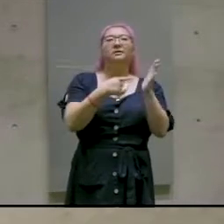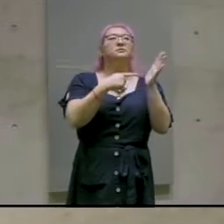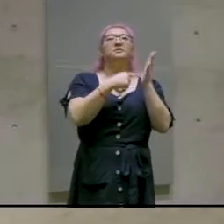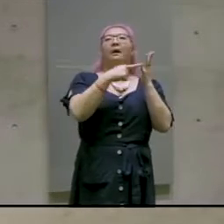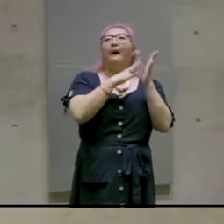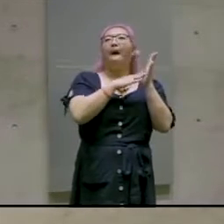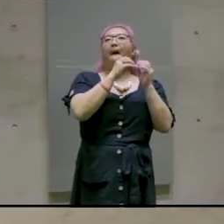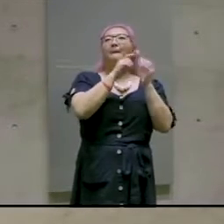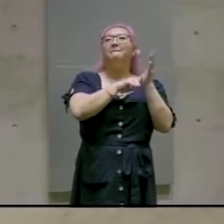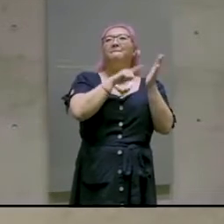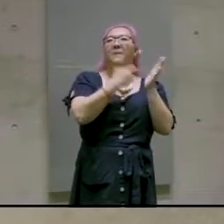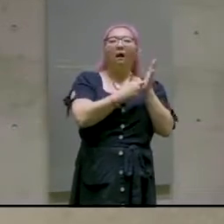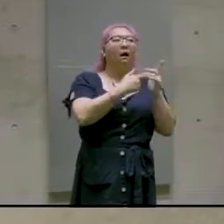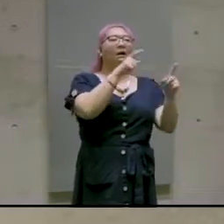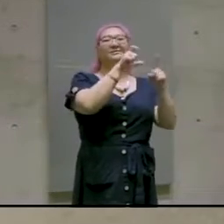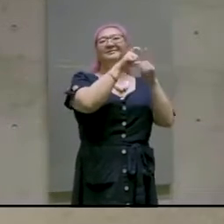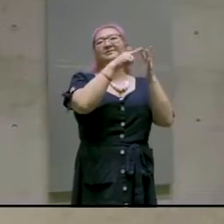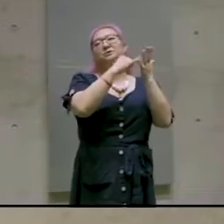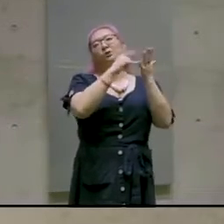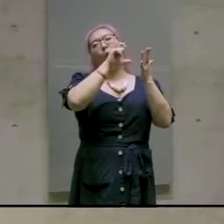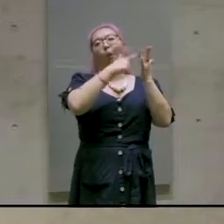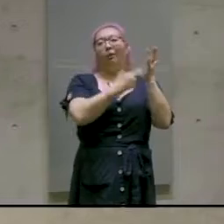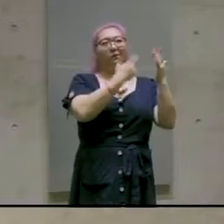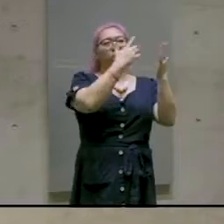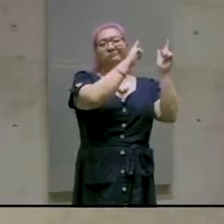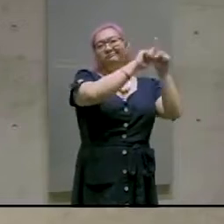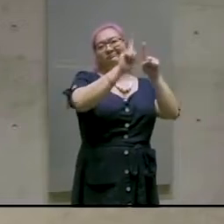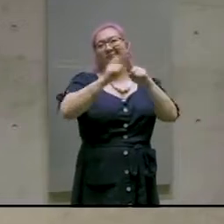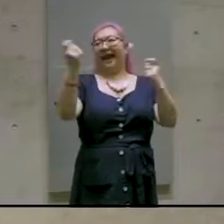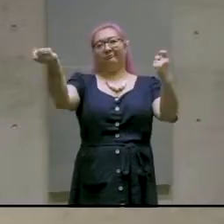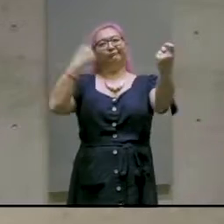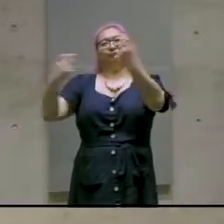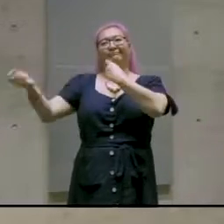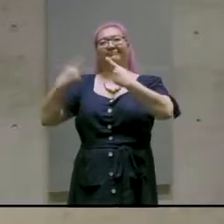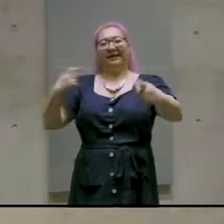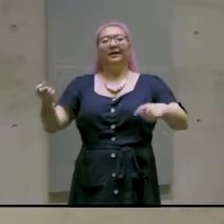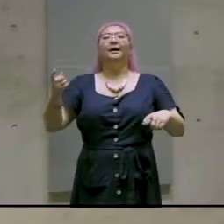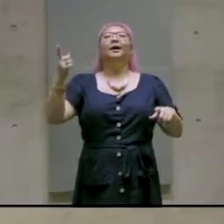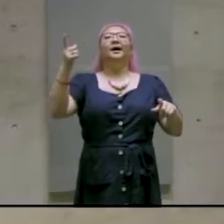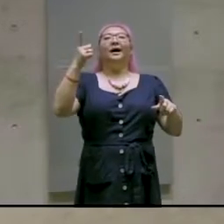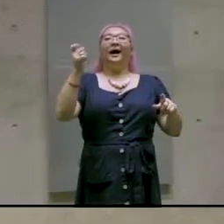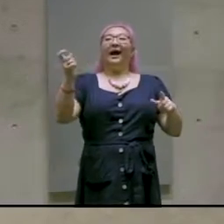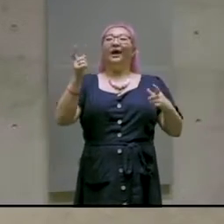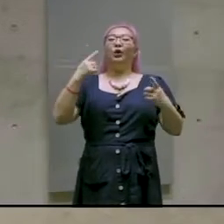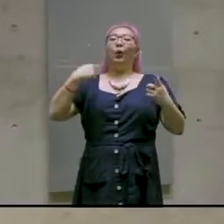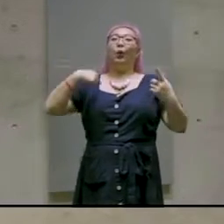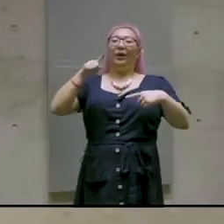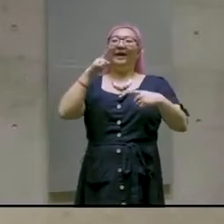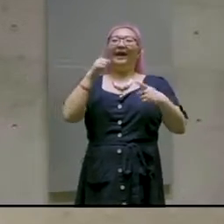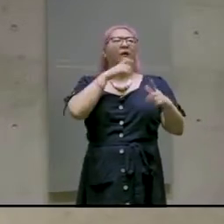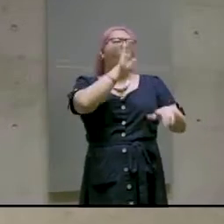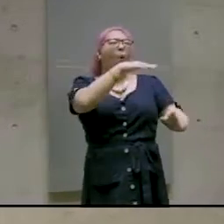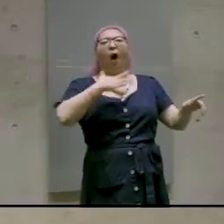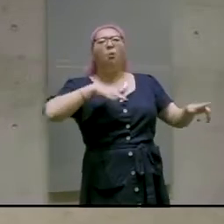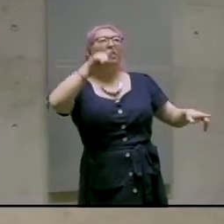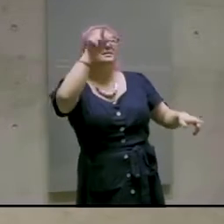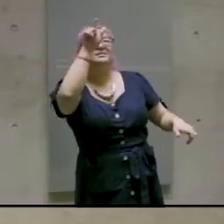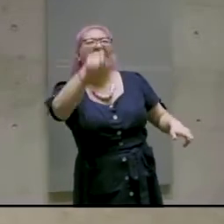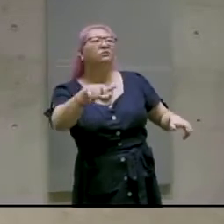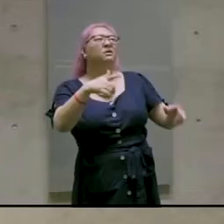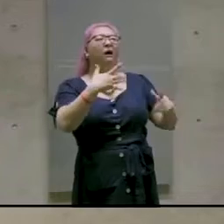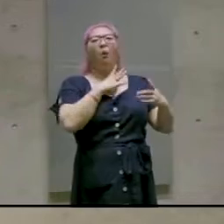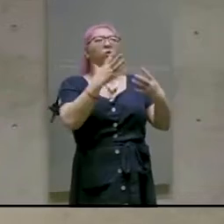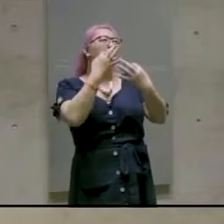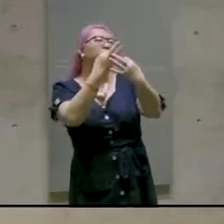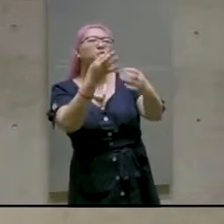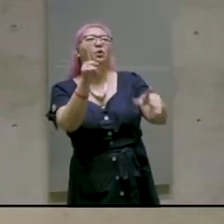oh, this character has a really cool backstory, we want to know more, or more often, he's got tentacles, he's hot. We can respond to that by